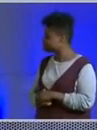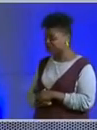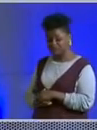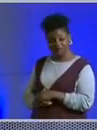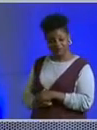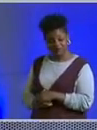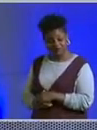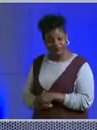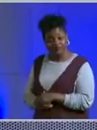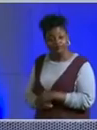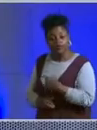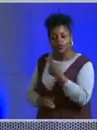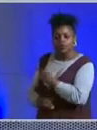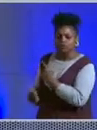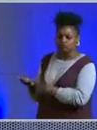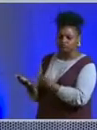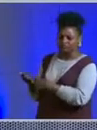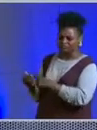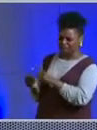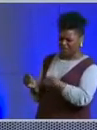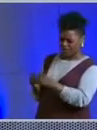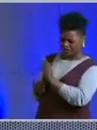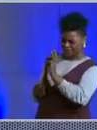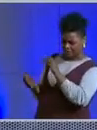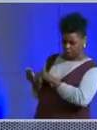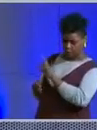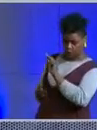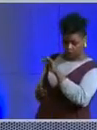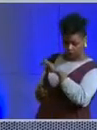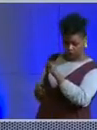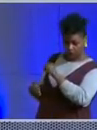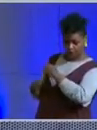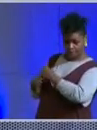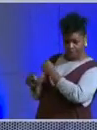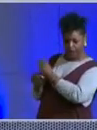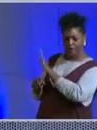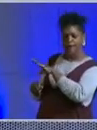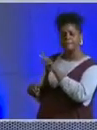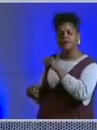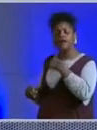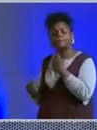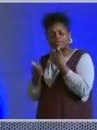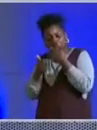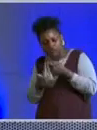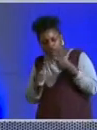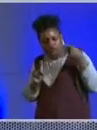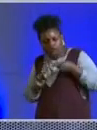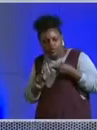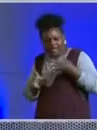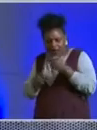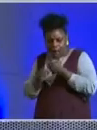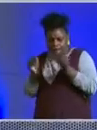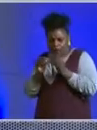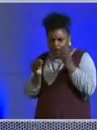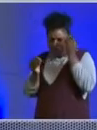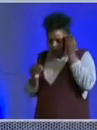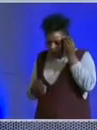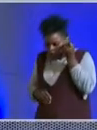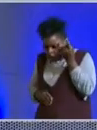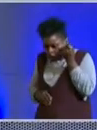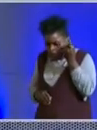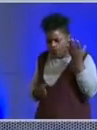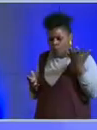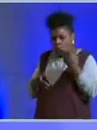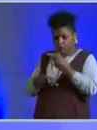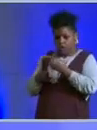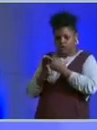You've talked about the 6,000 units that have been produced, but Deputy Mayor Kenner, I'm interested in getting a little bit of understanding of who we've produced the